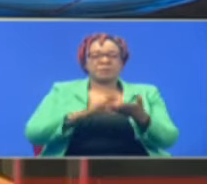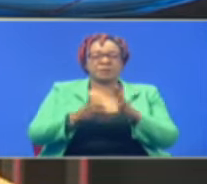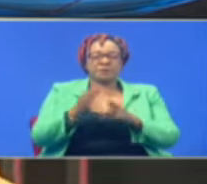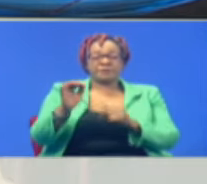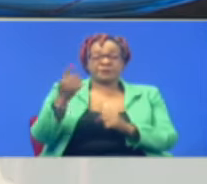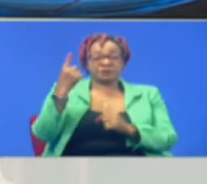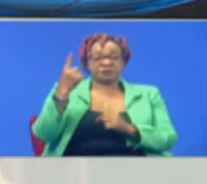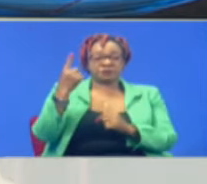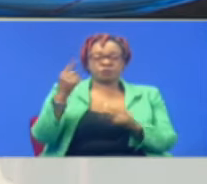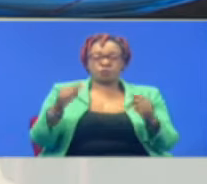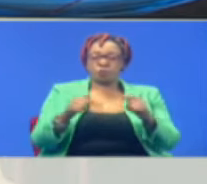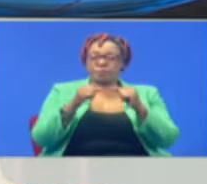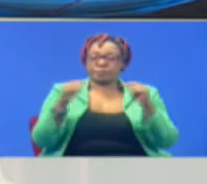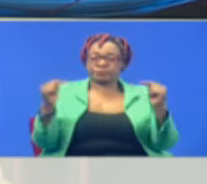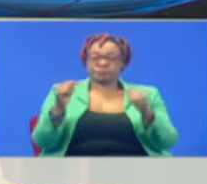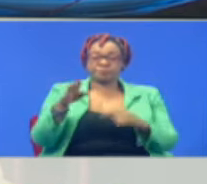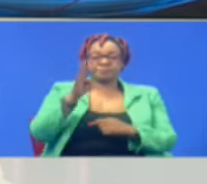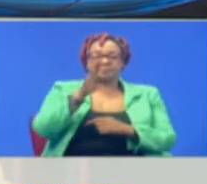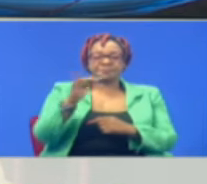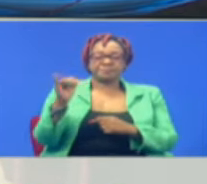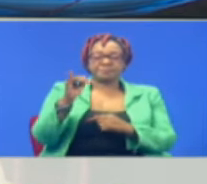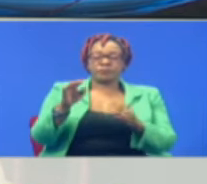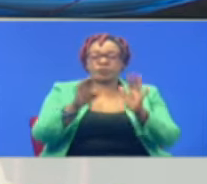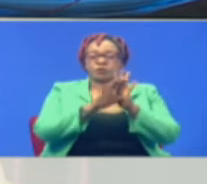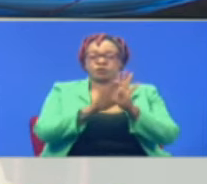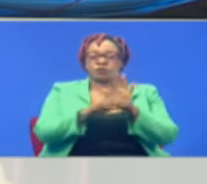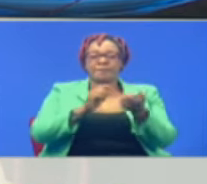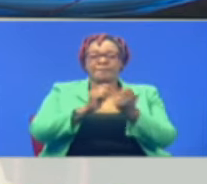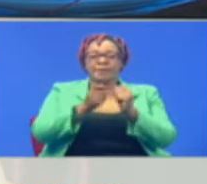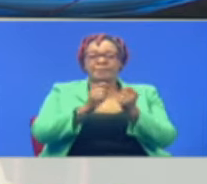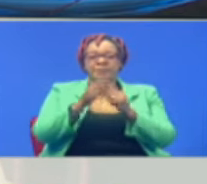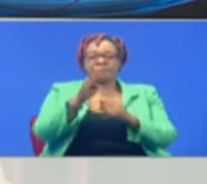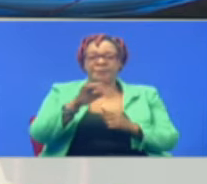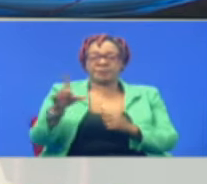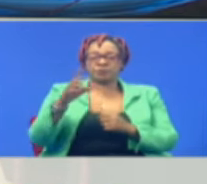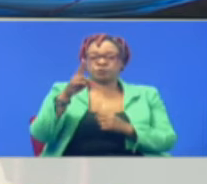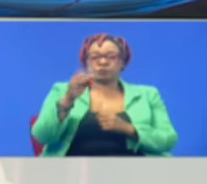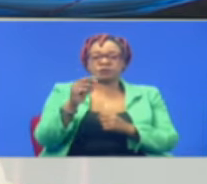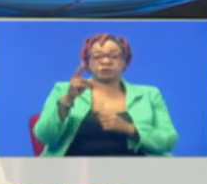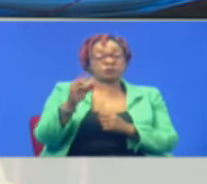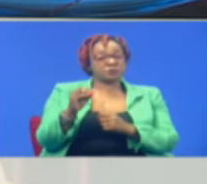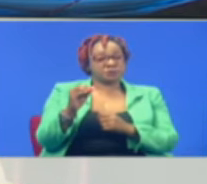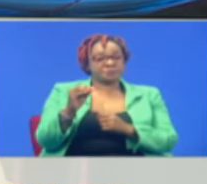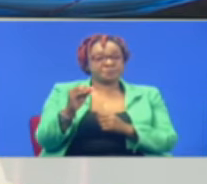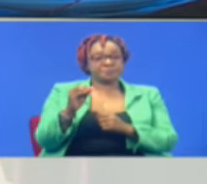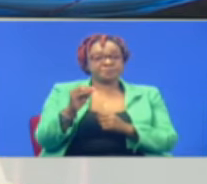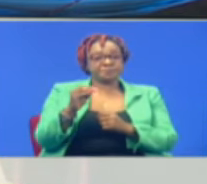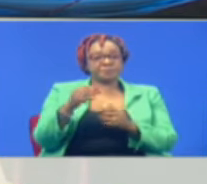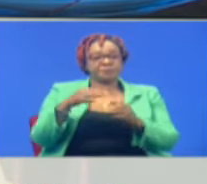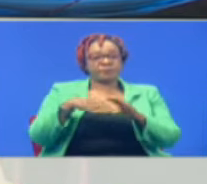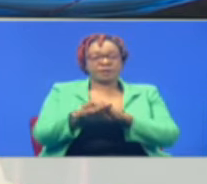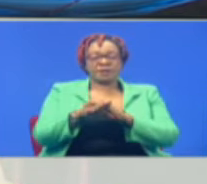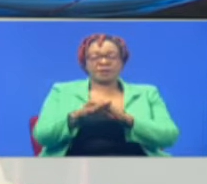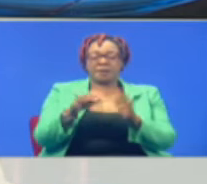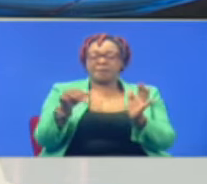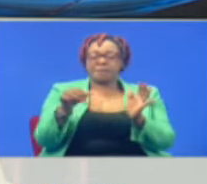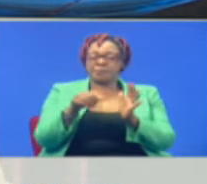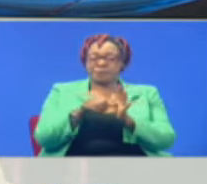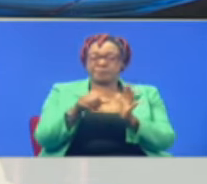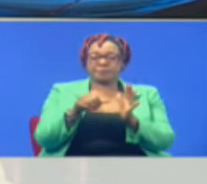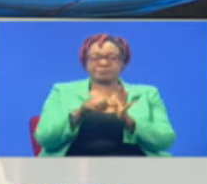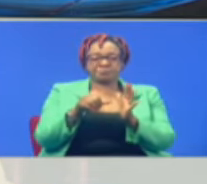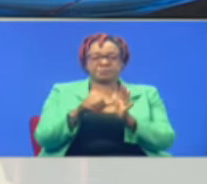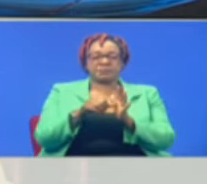to oppose the BBI Constitutional Amendment Bill 2020 in a chaotic County Assembly